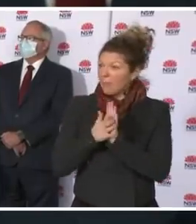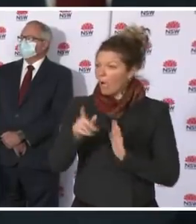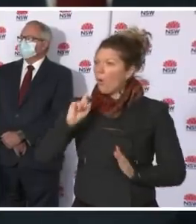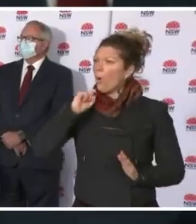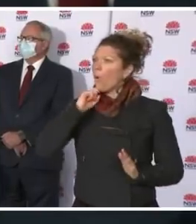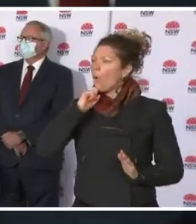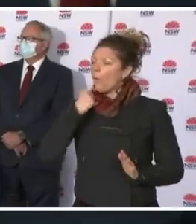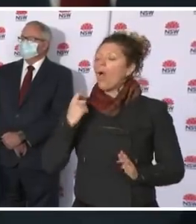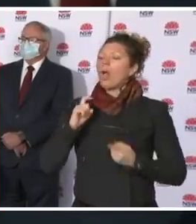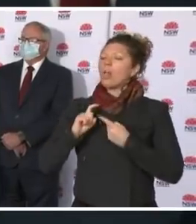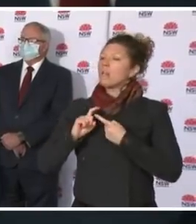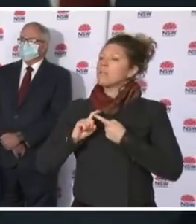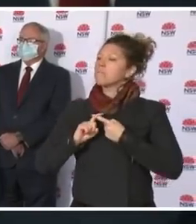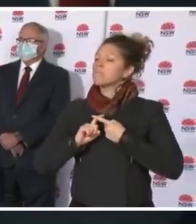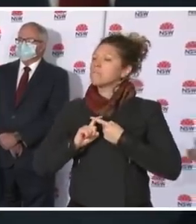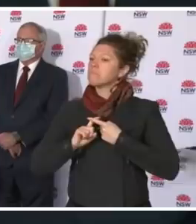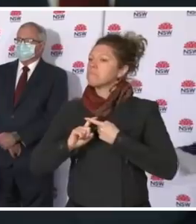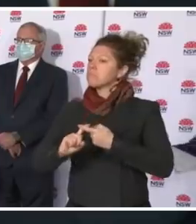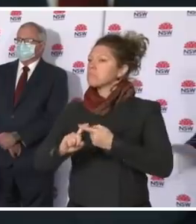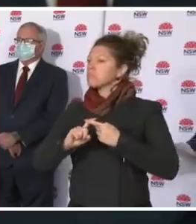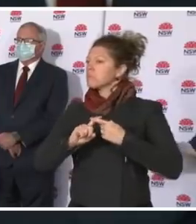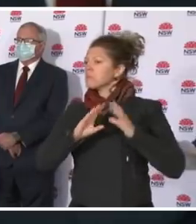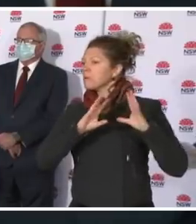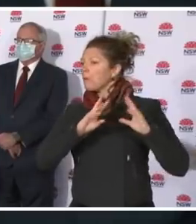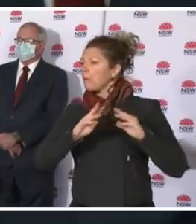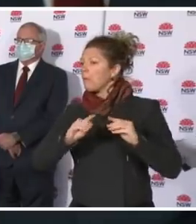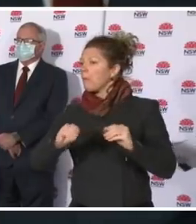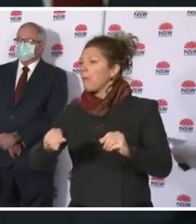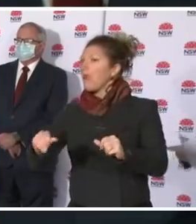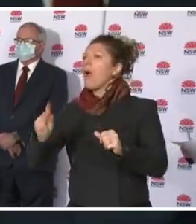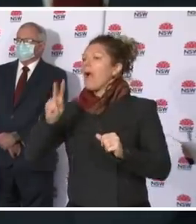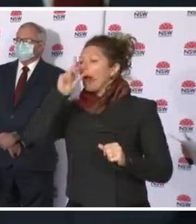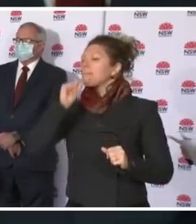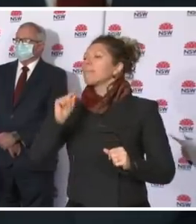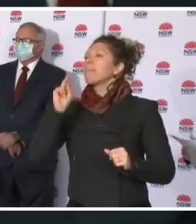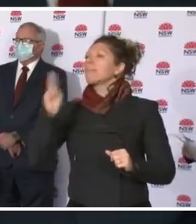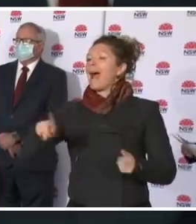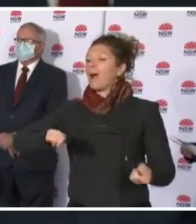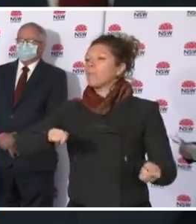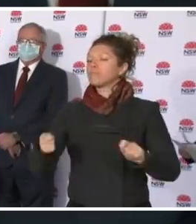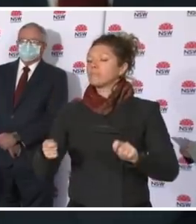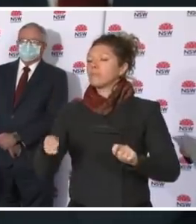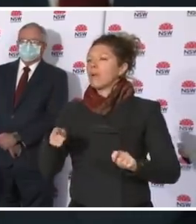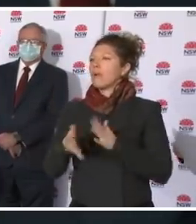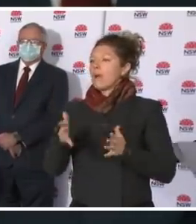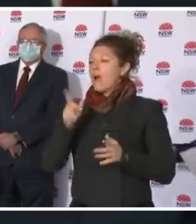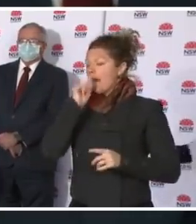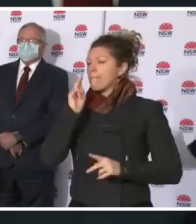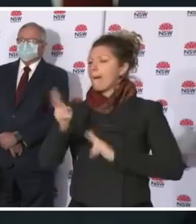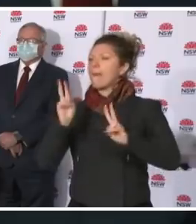so? And did you consider at any point going the Victorian route on construction and, say,